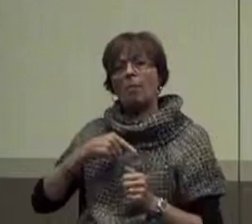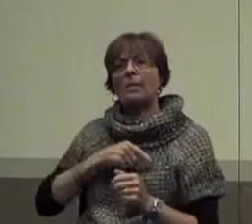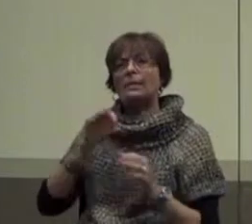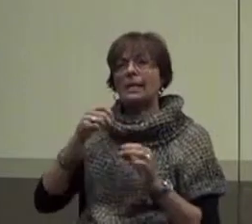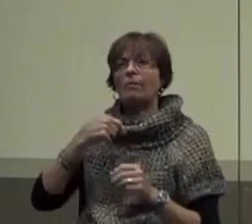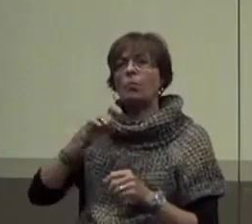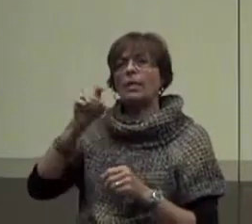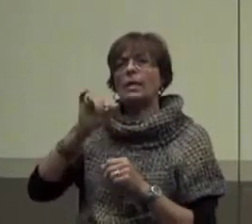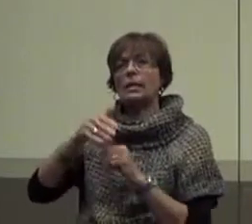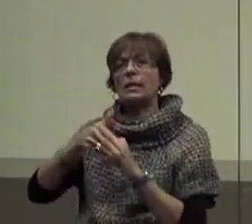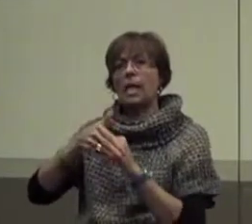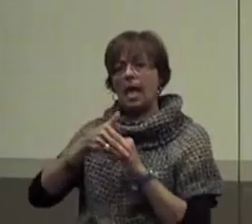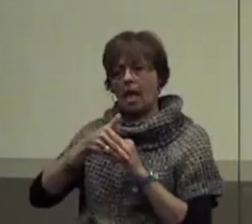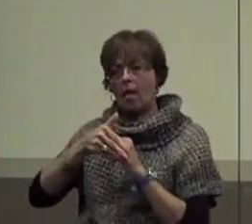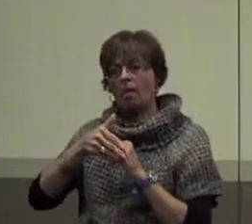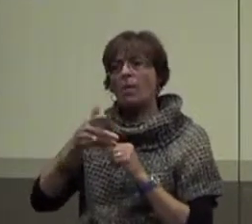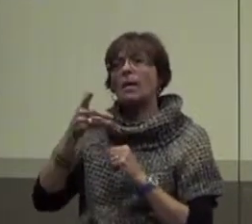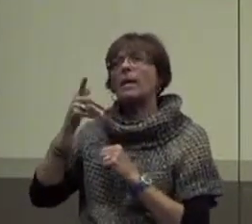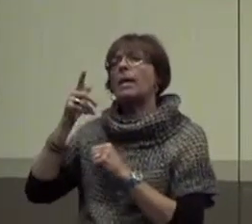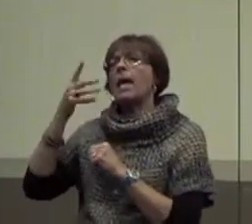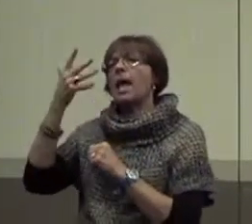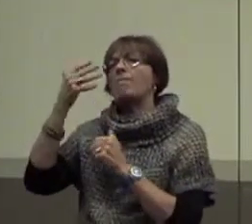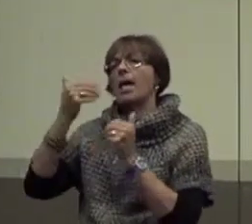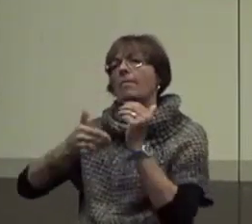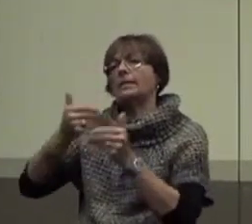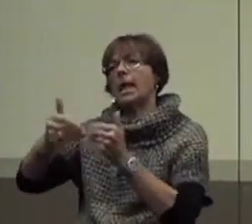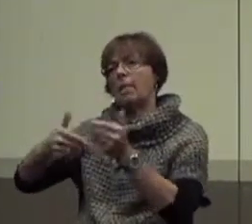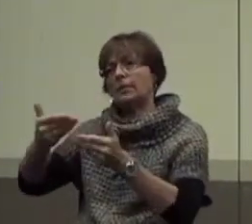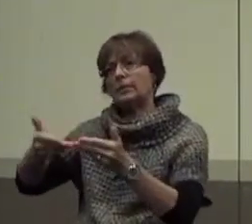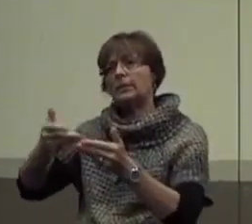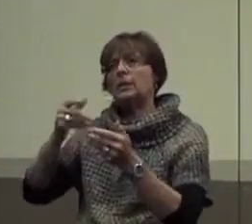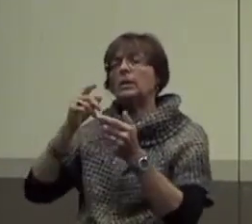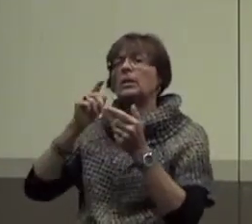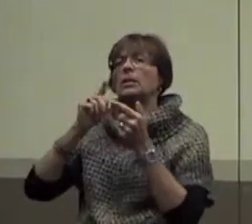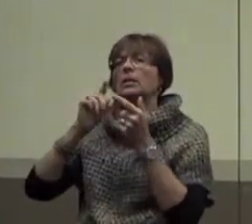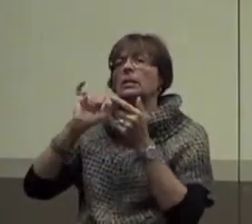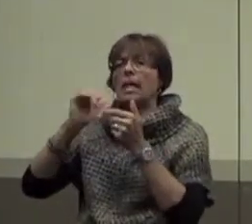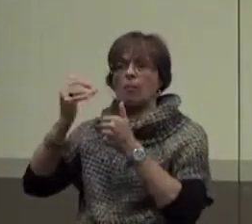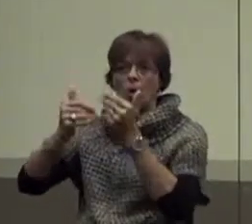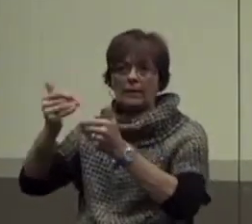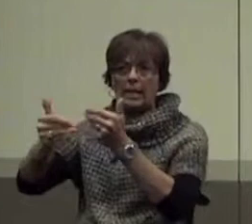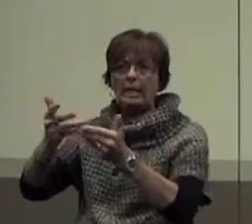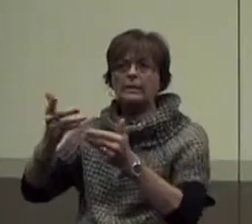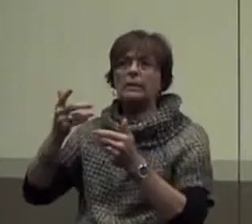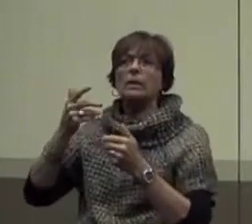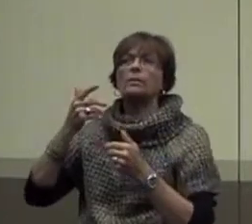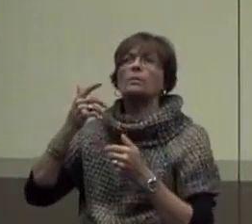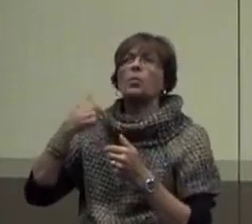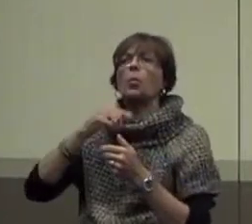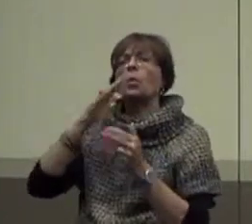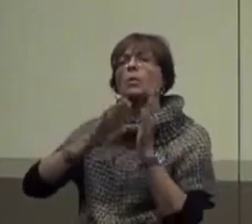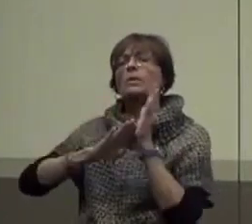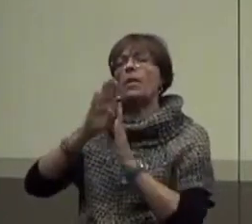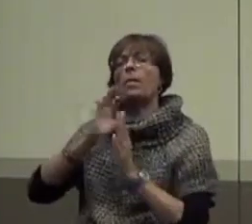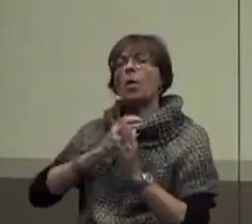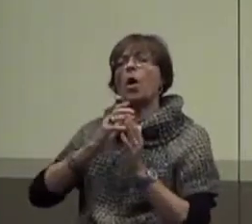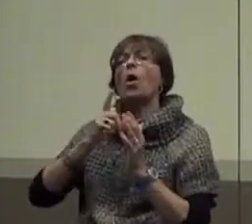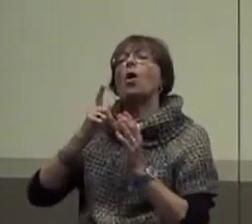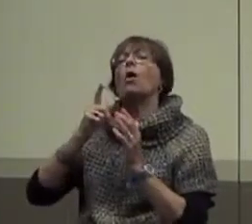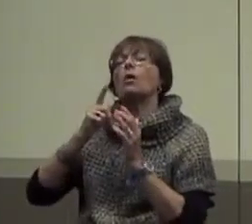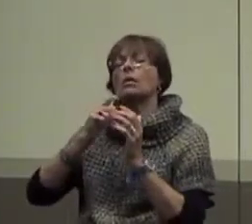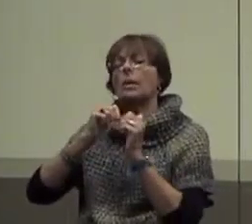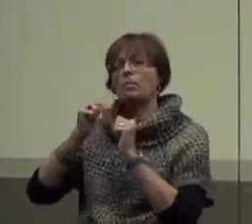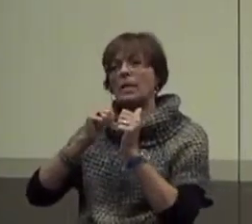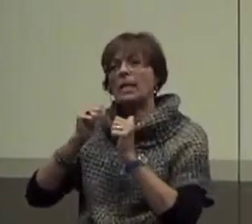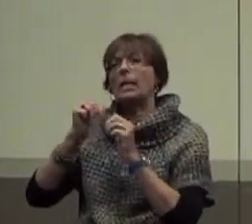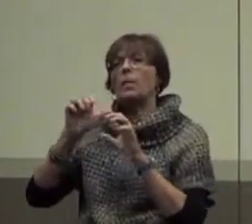need the help. And then there are 5 steps to this process of we're going to develop our competing behavior